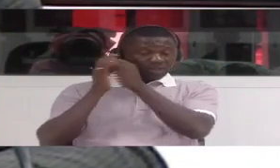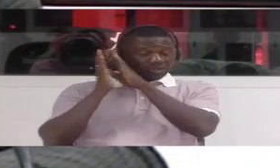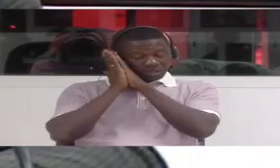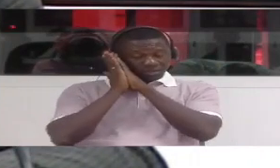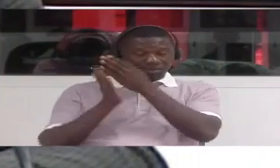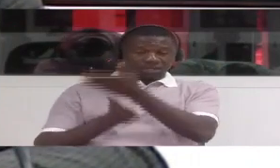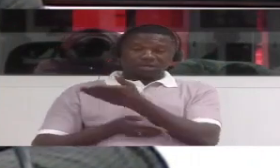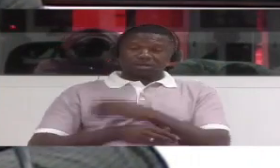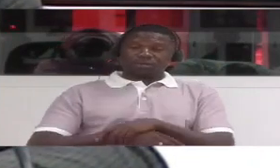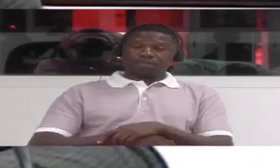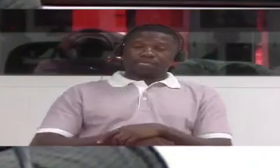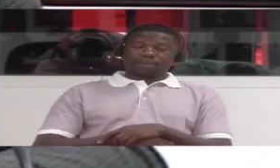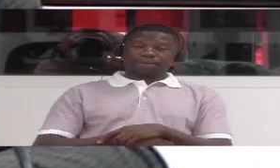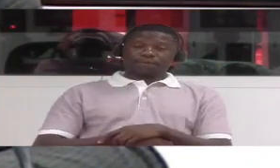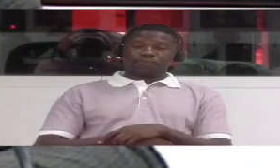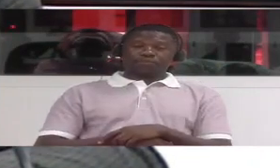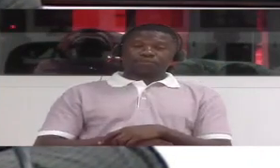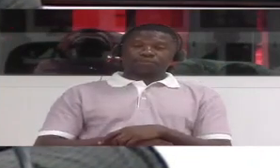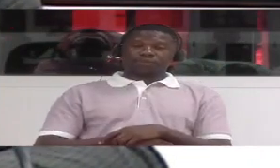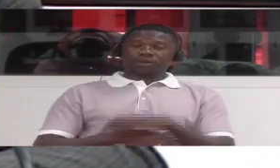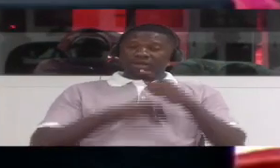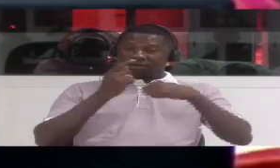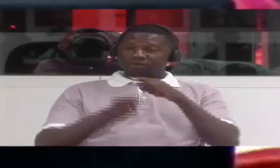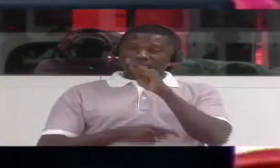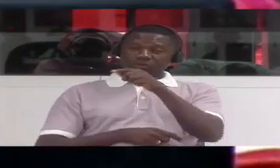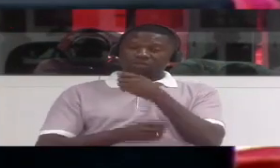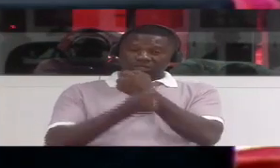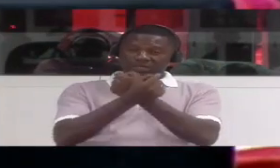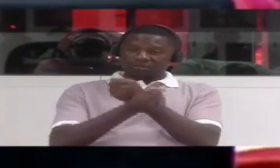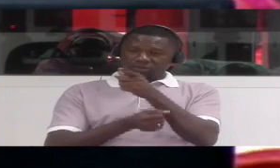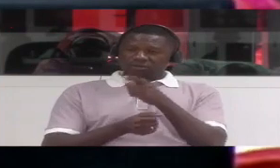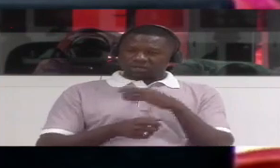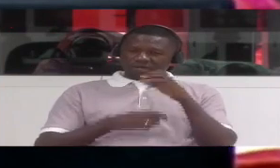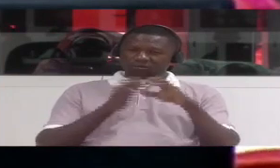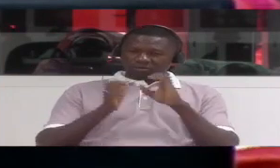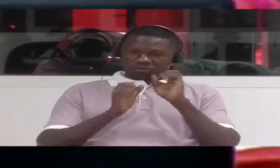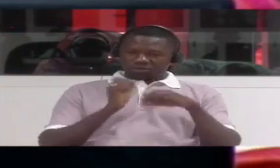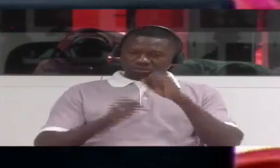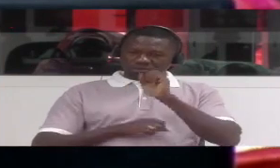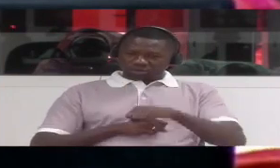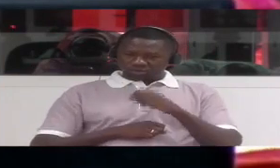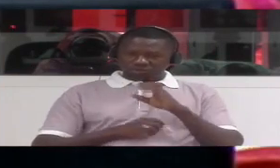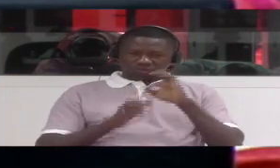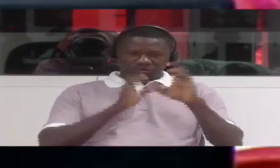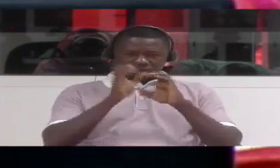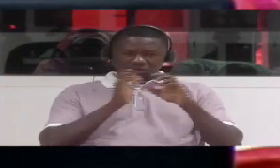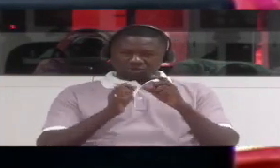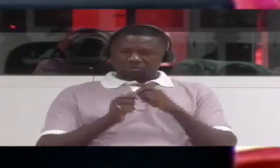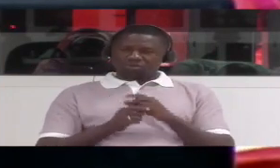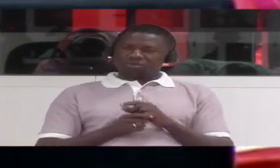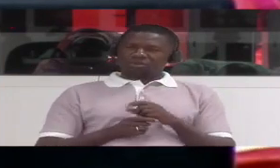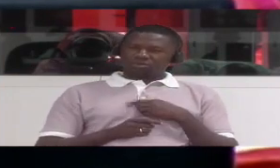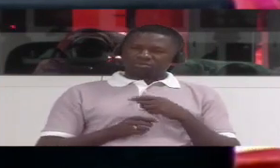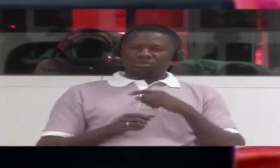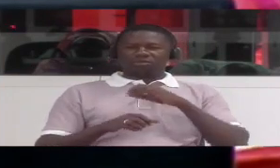After you were arrested, were you able to contact anyone, such as your family, perhaps lawyers,